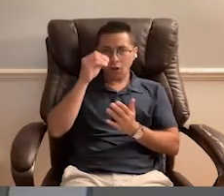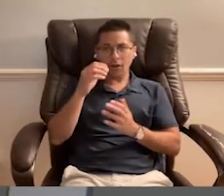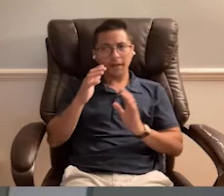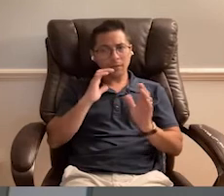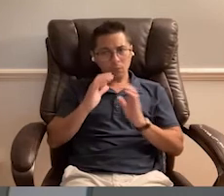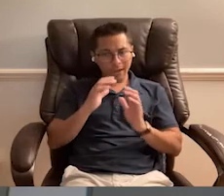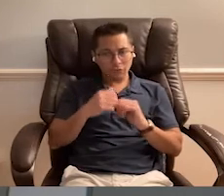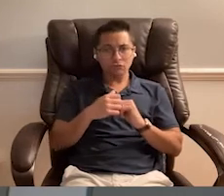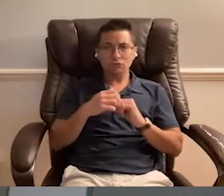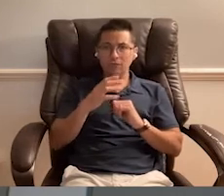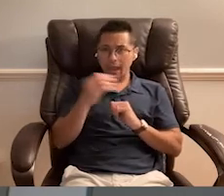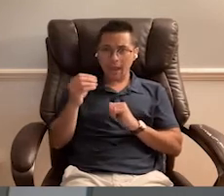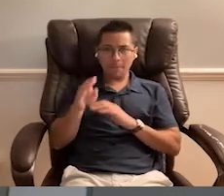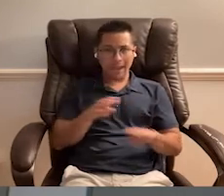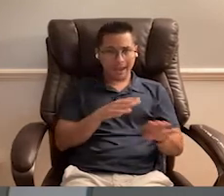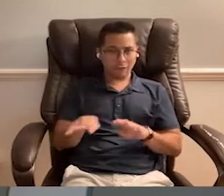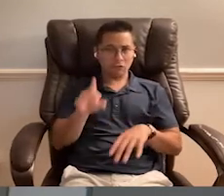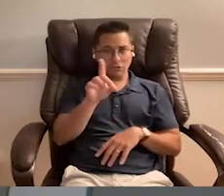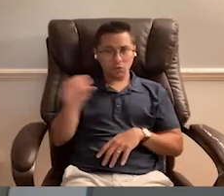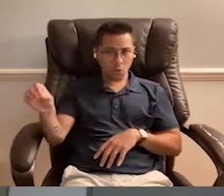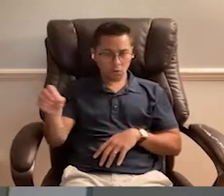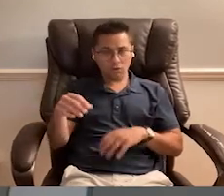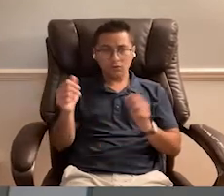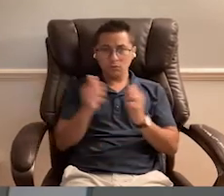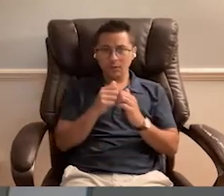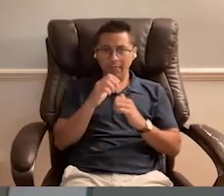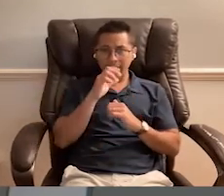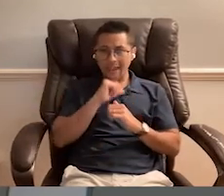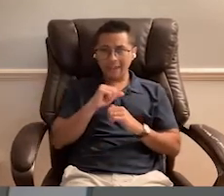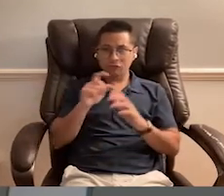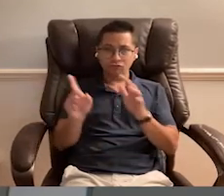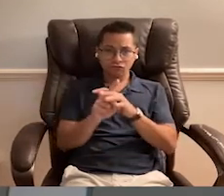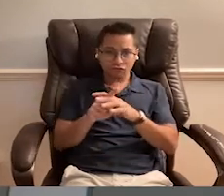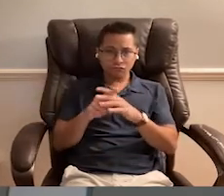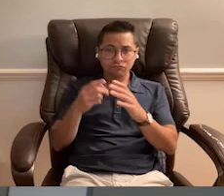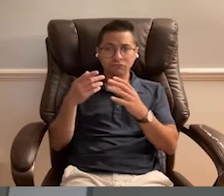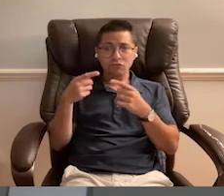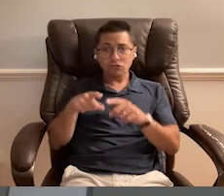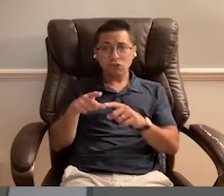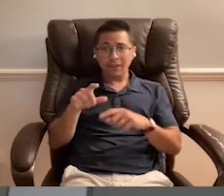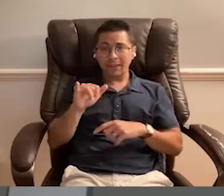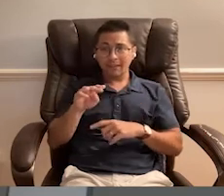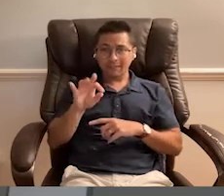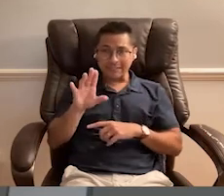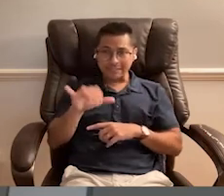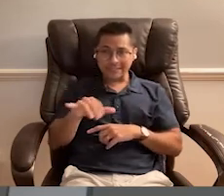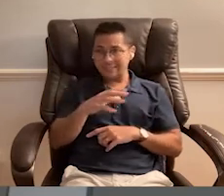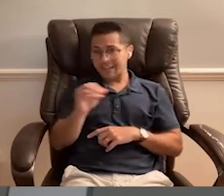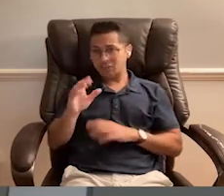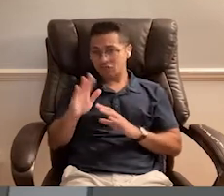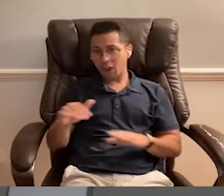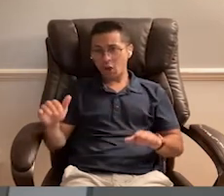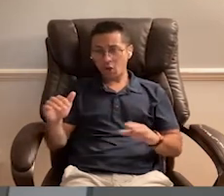which causes severe learning, communication, and behavior disorders with age of onset